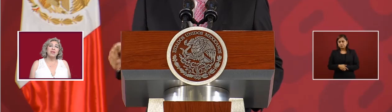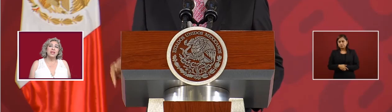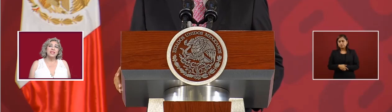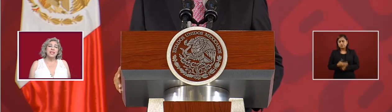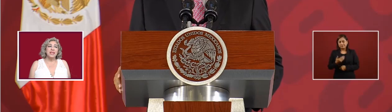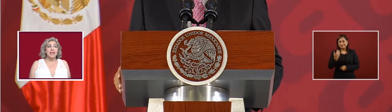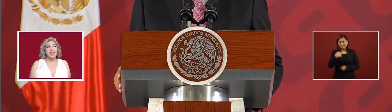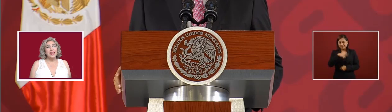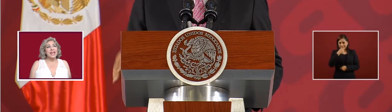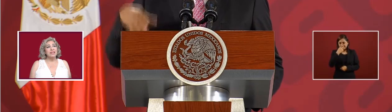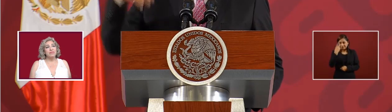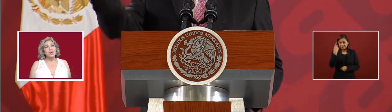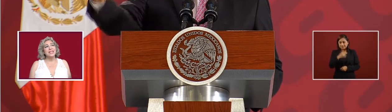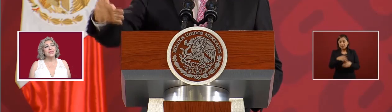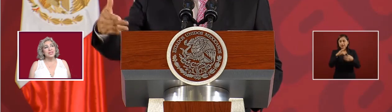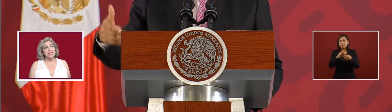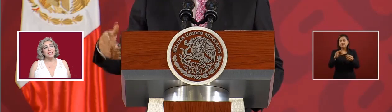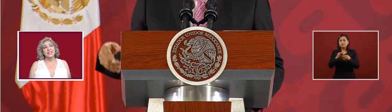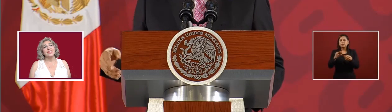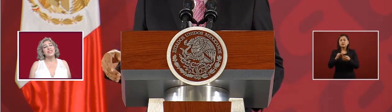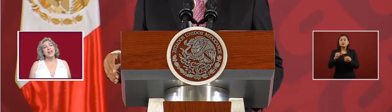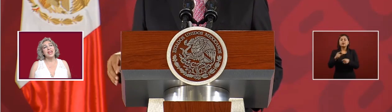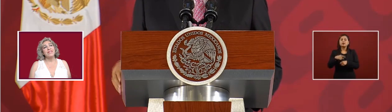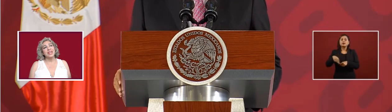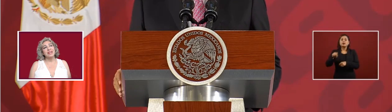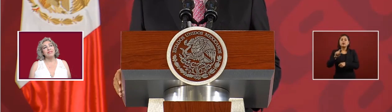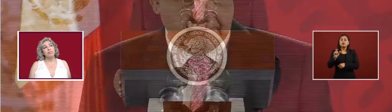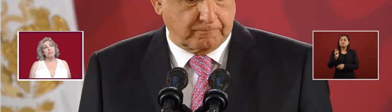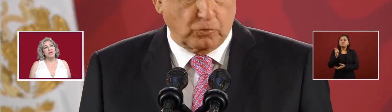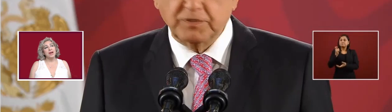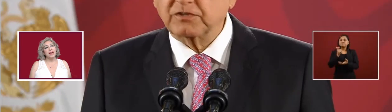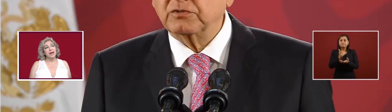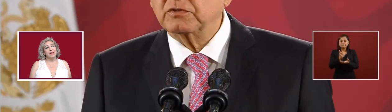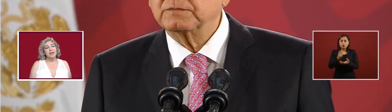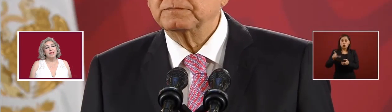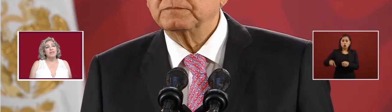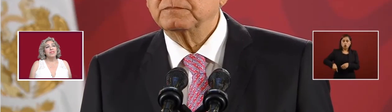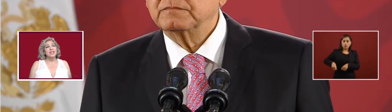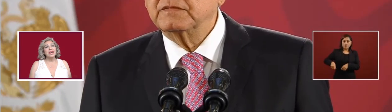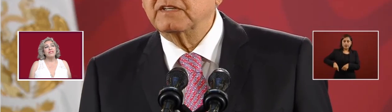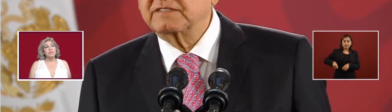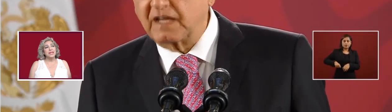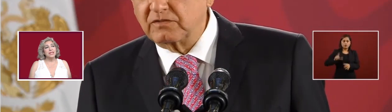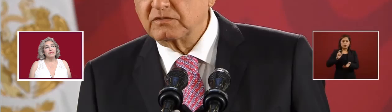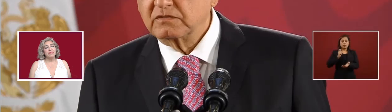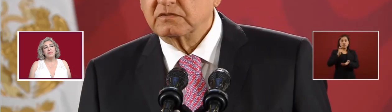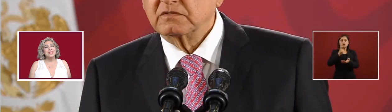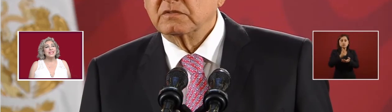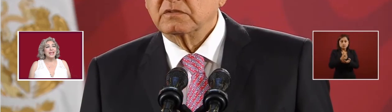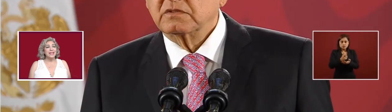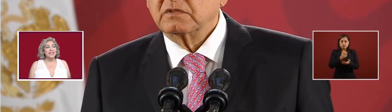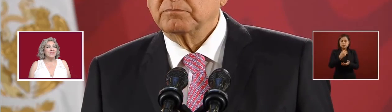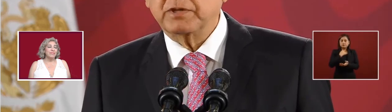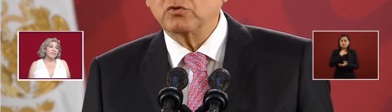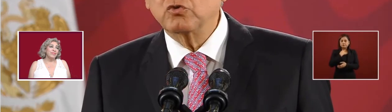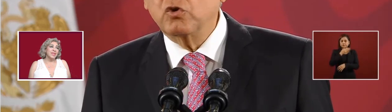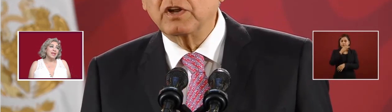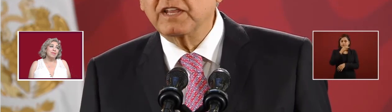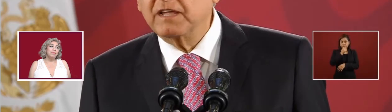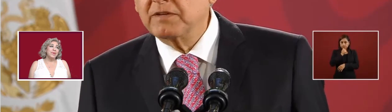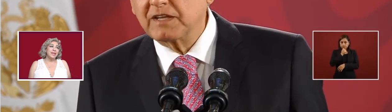regarding the lack of resources, that they're not having enough the government from the state.